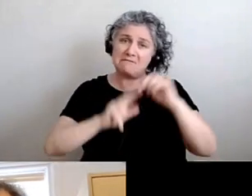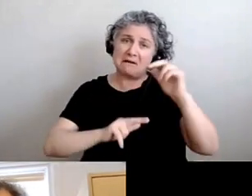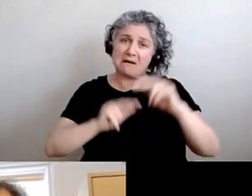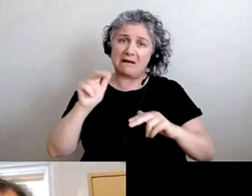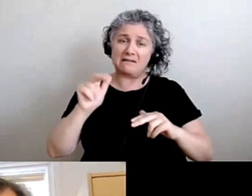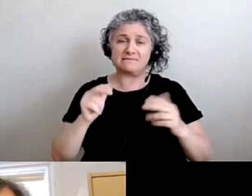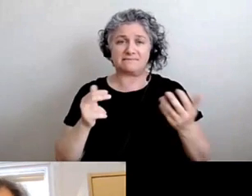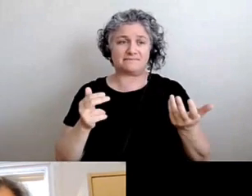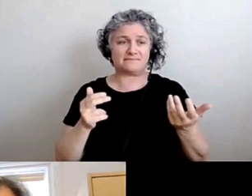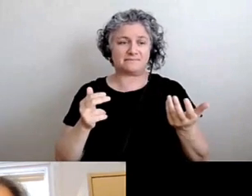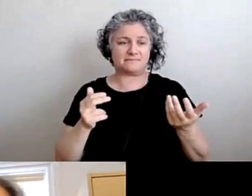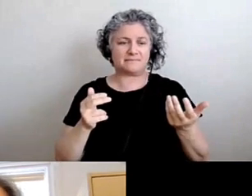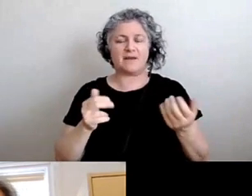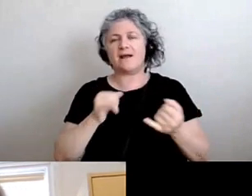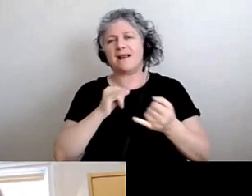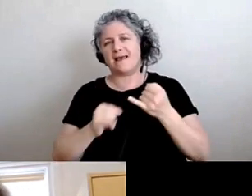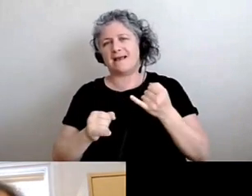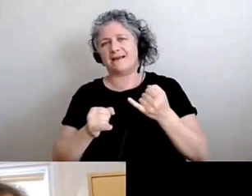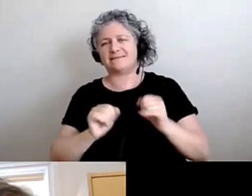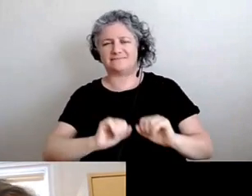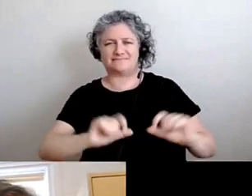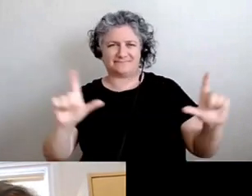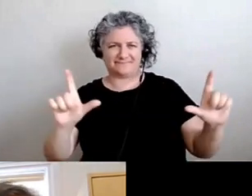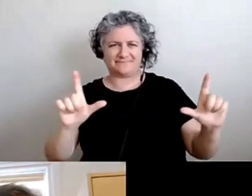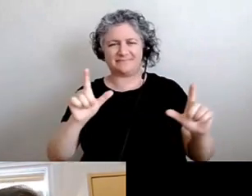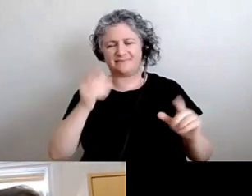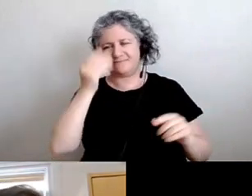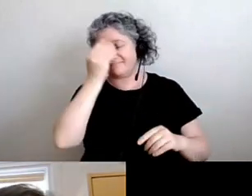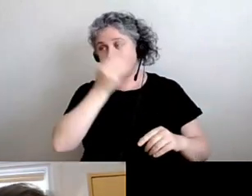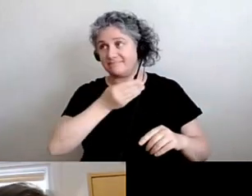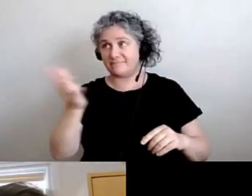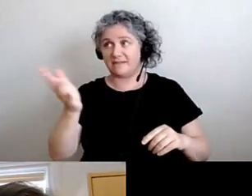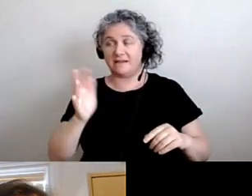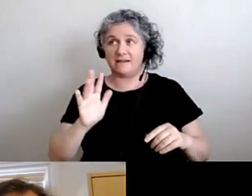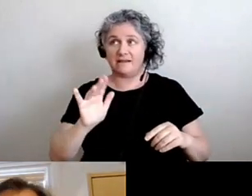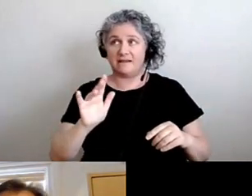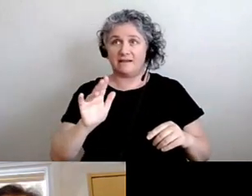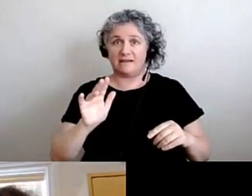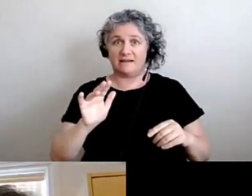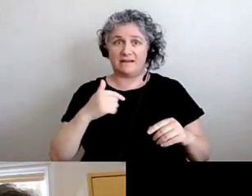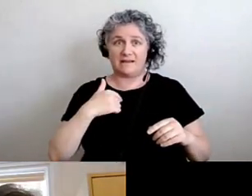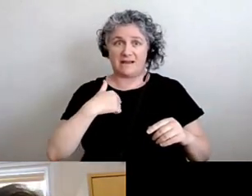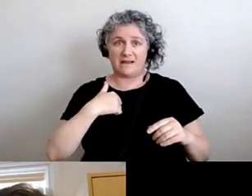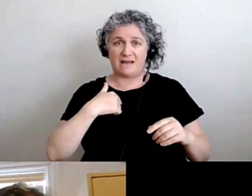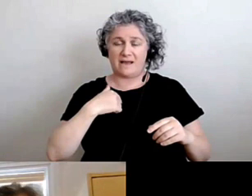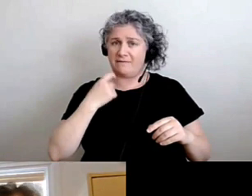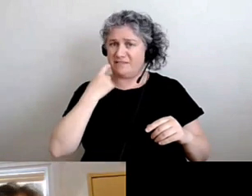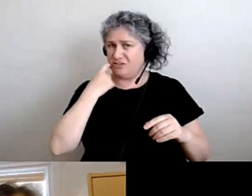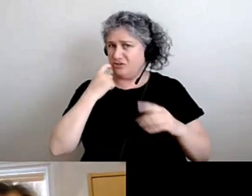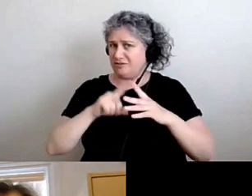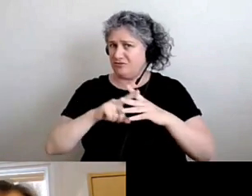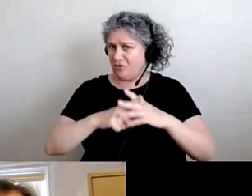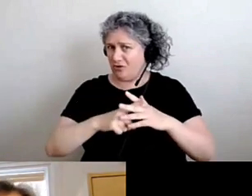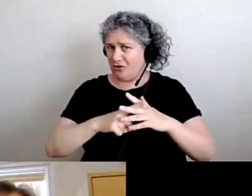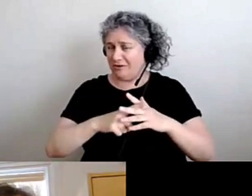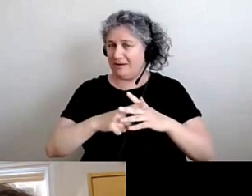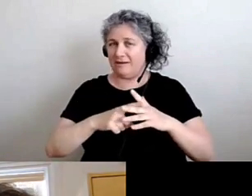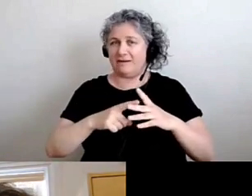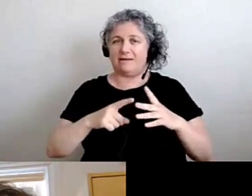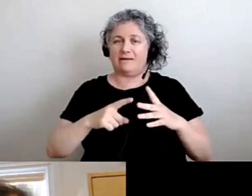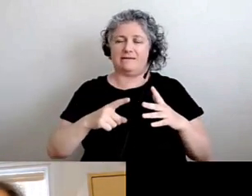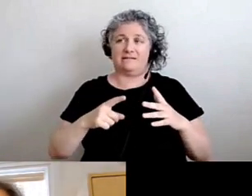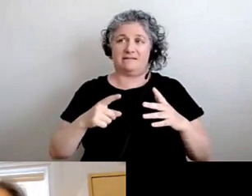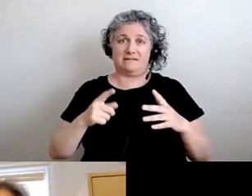And the last thing in my slides that I wanted to say is that I've only just begun, and I've not ever been known